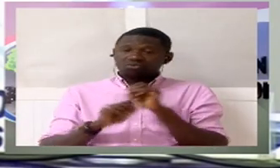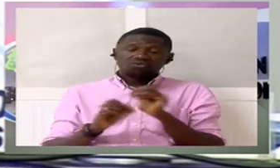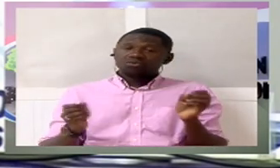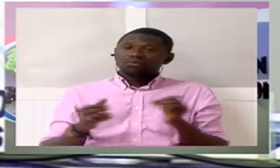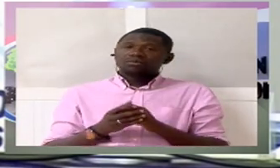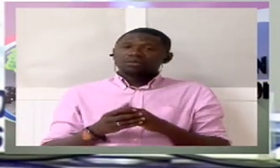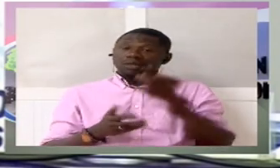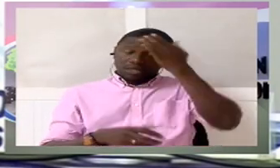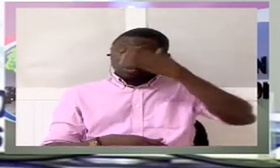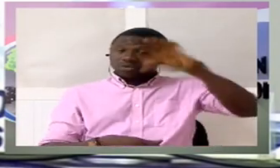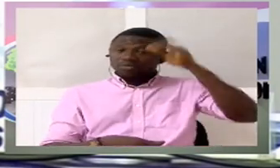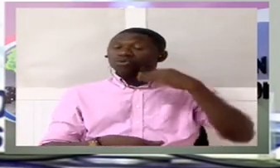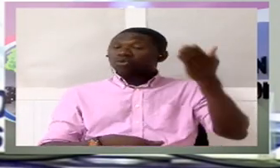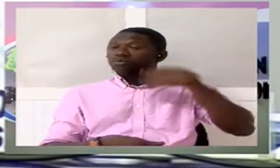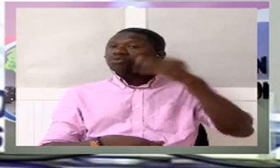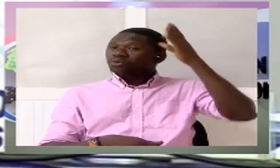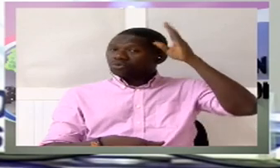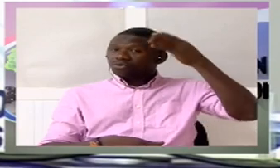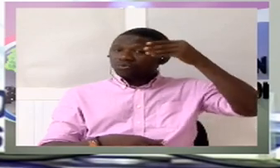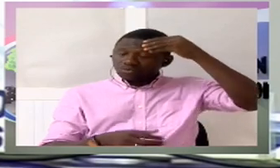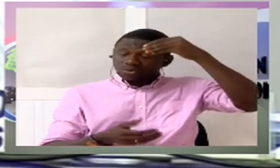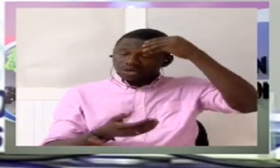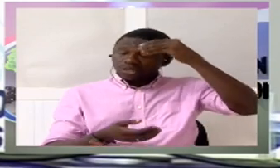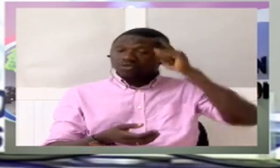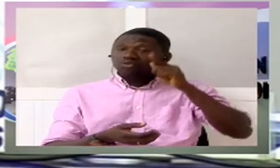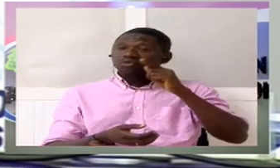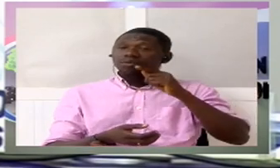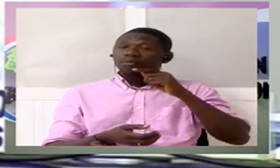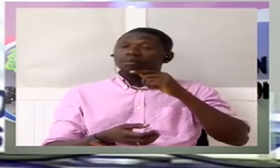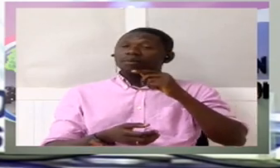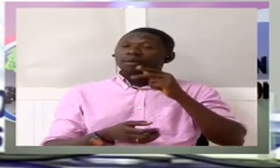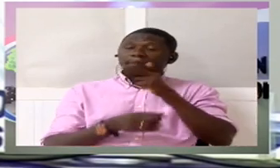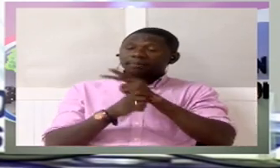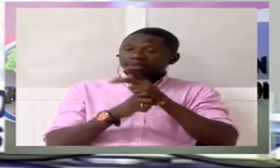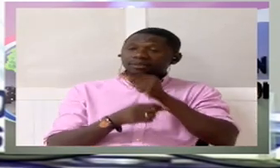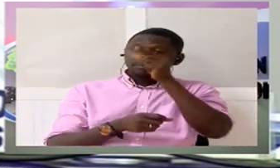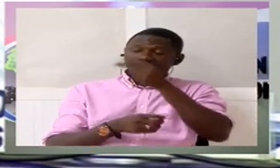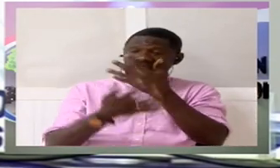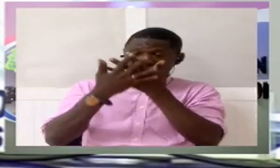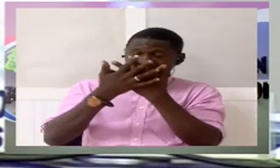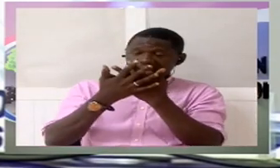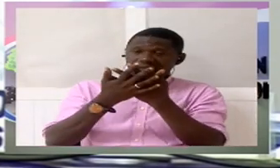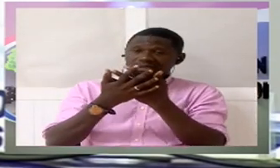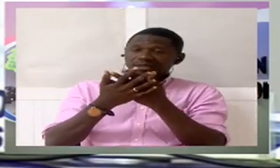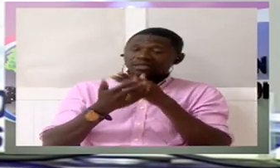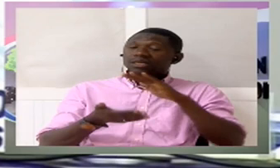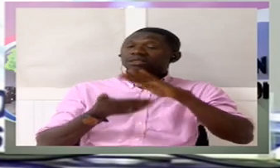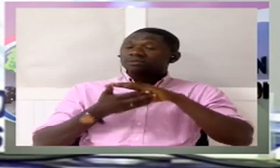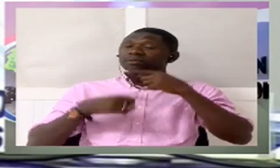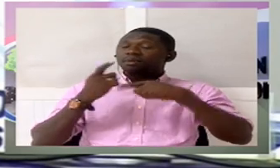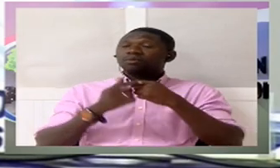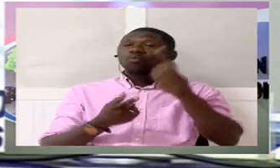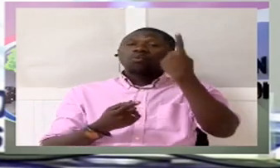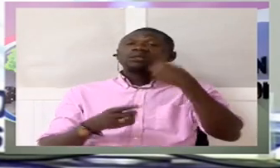prison officers at grade 3 would receive about $1,000 a month. Nyun